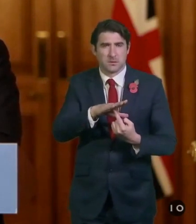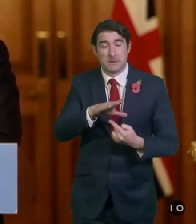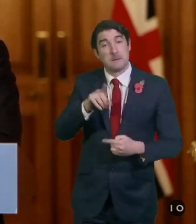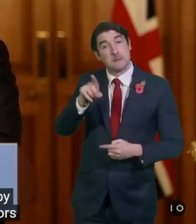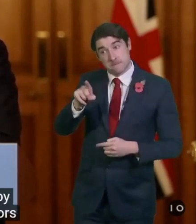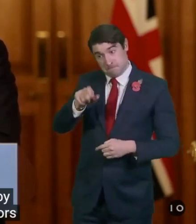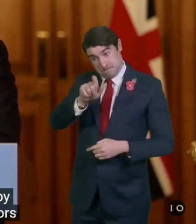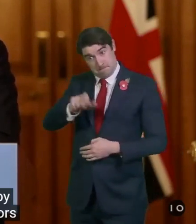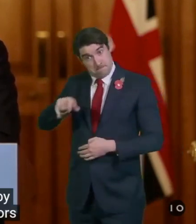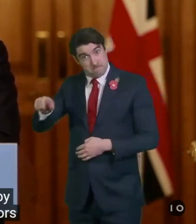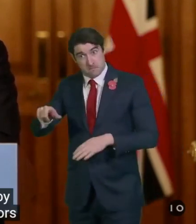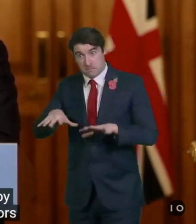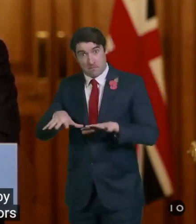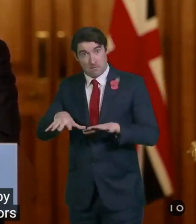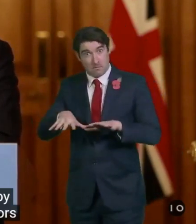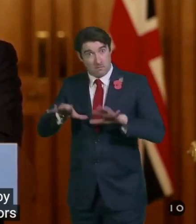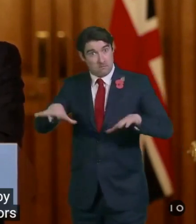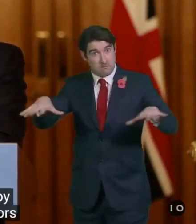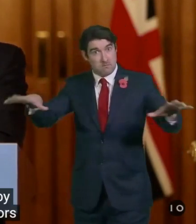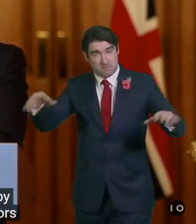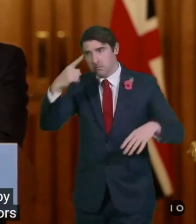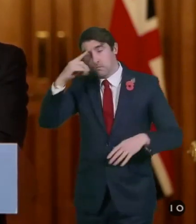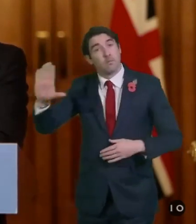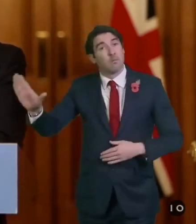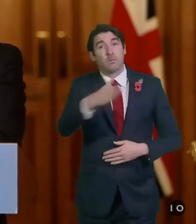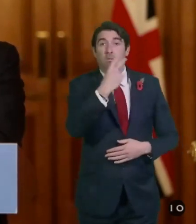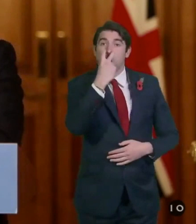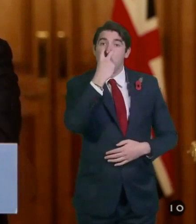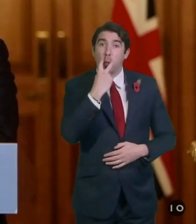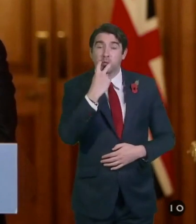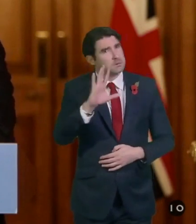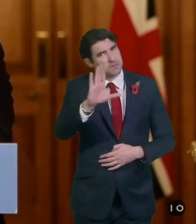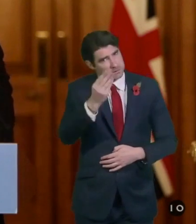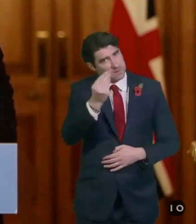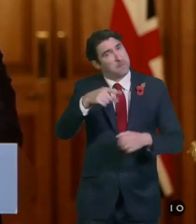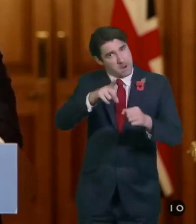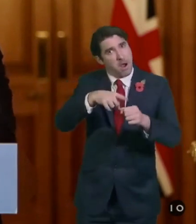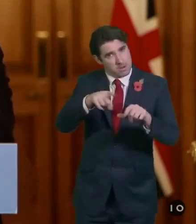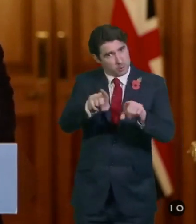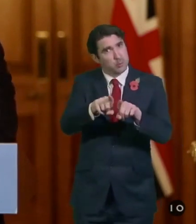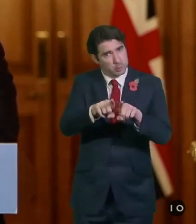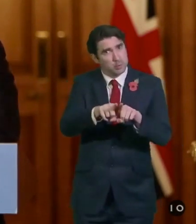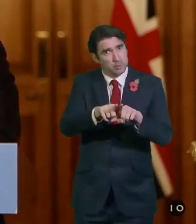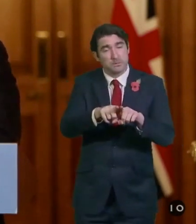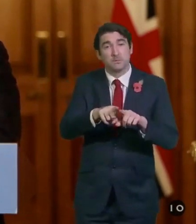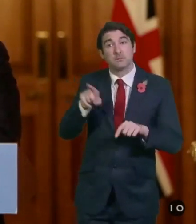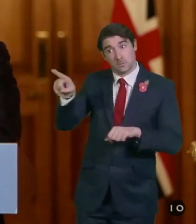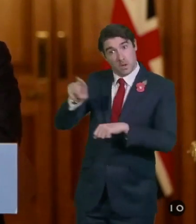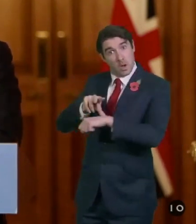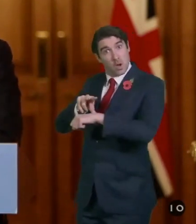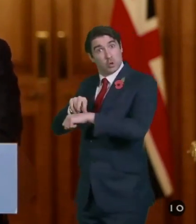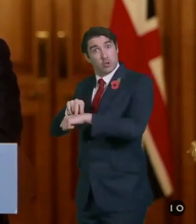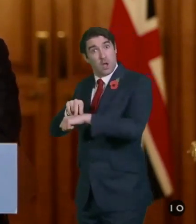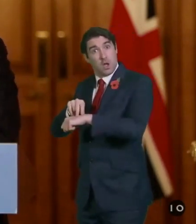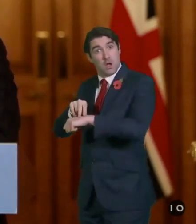them elderly, by the way, would mean that doctors and nurses would be forced to choose which patients